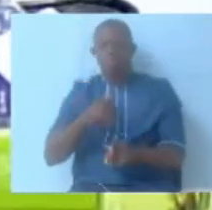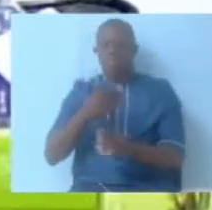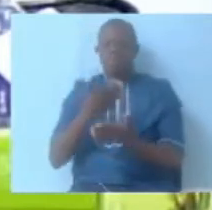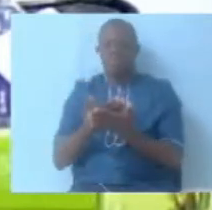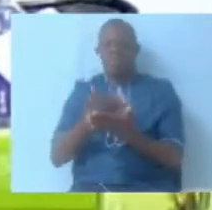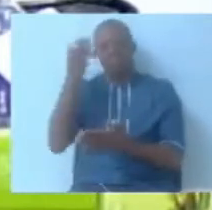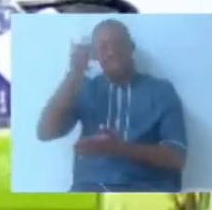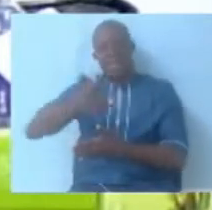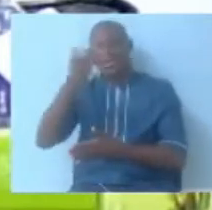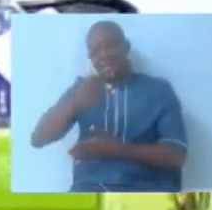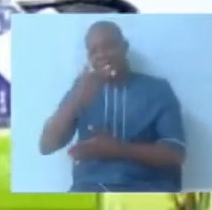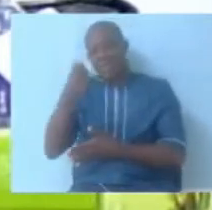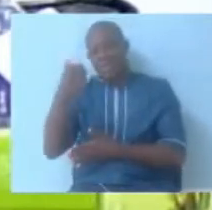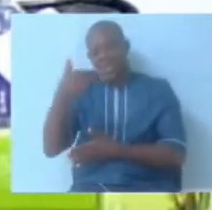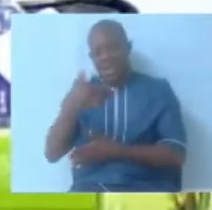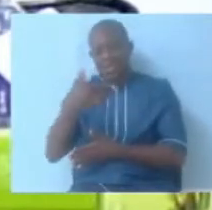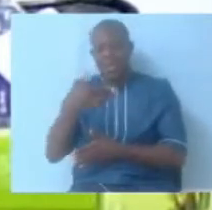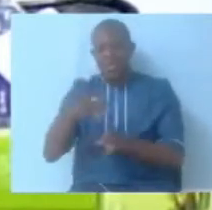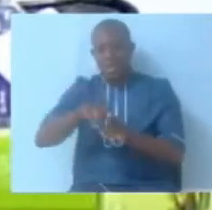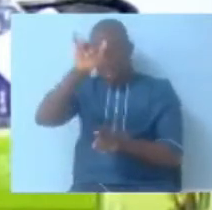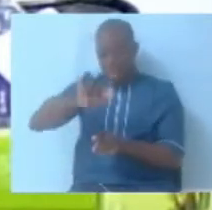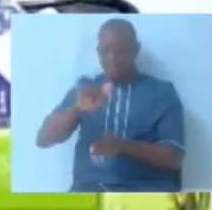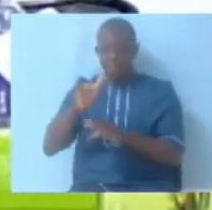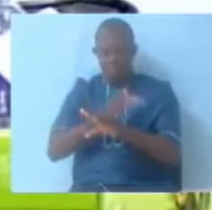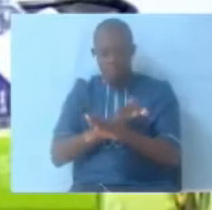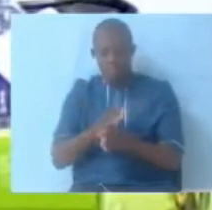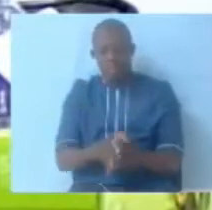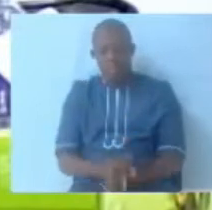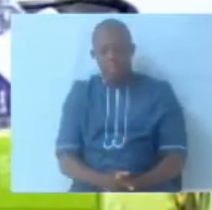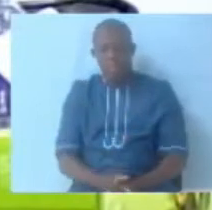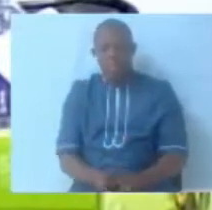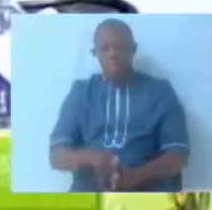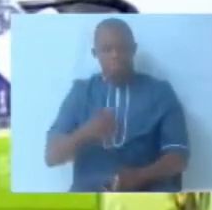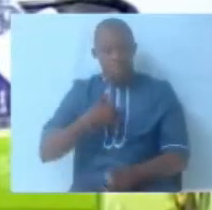bang 1989 sangokono. I worked briefly as a teacher in